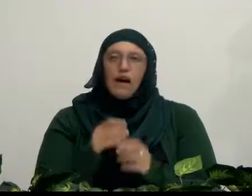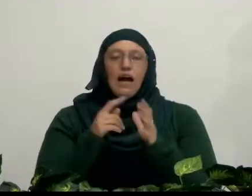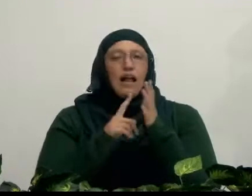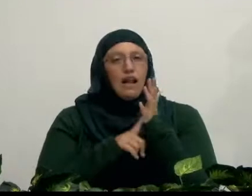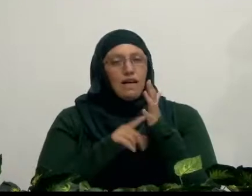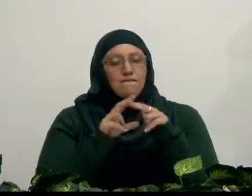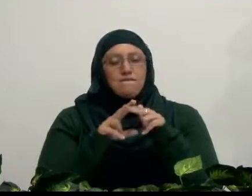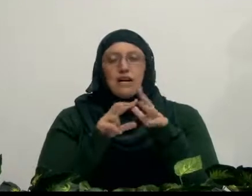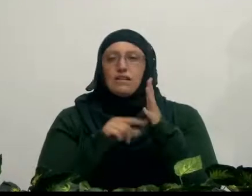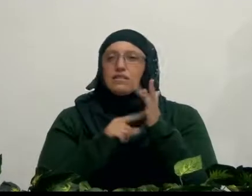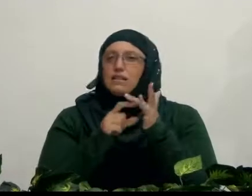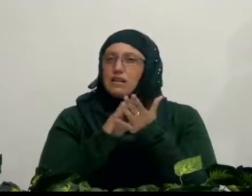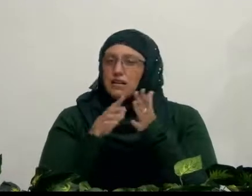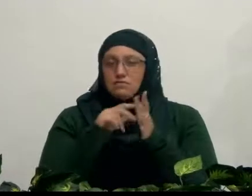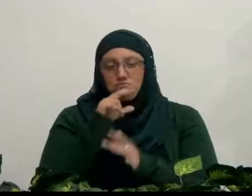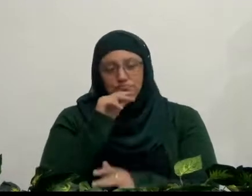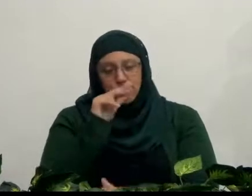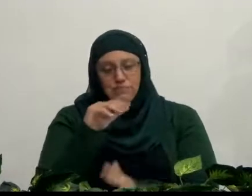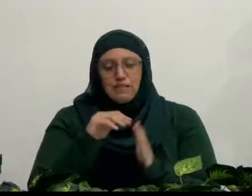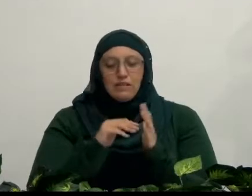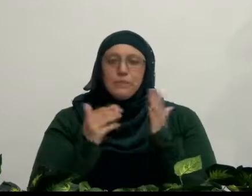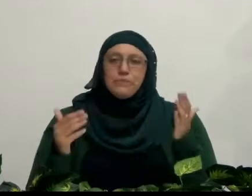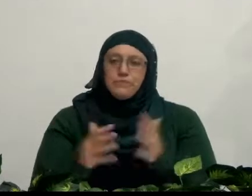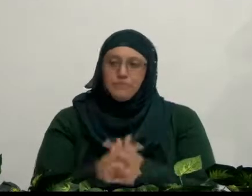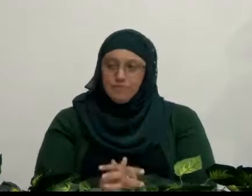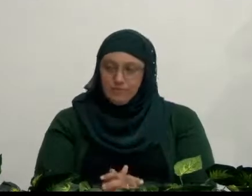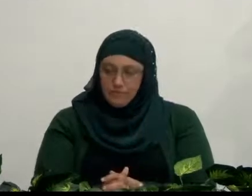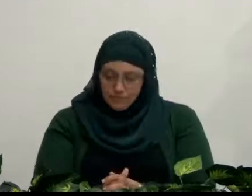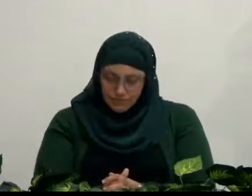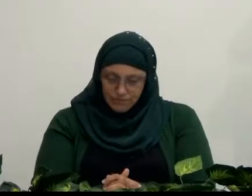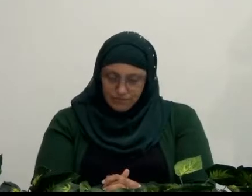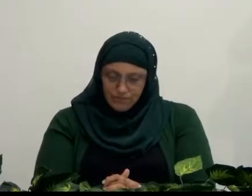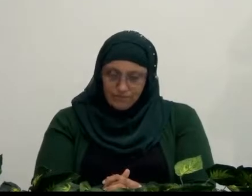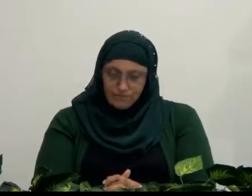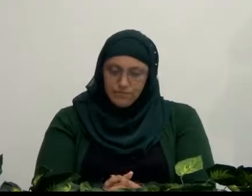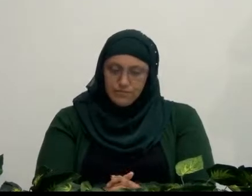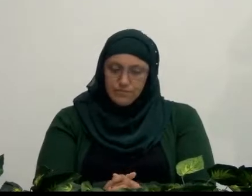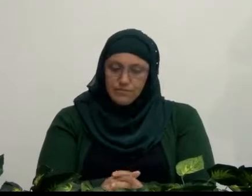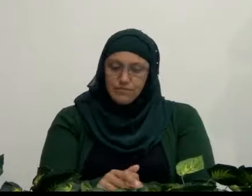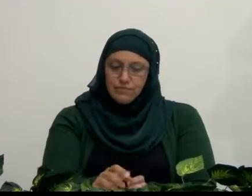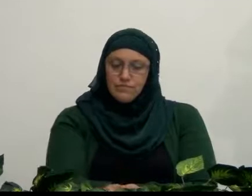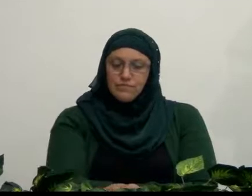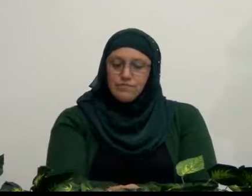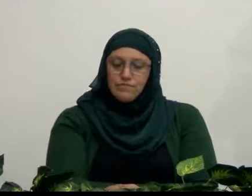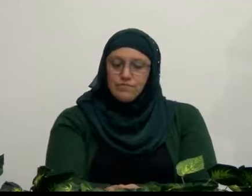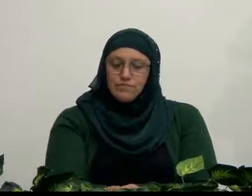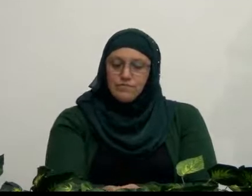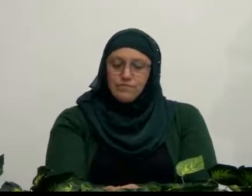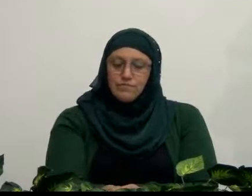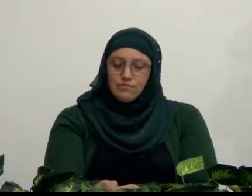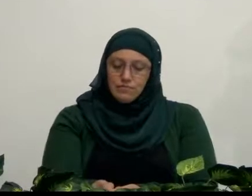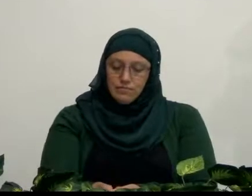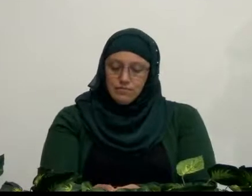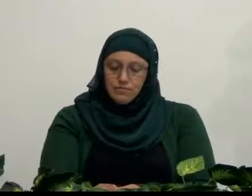Sirata Alladhina An'amta Alayhim Ghayra Al-Maghdubi Alayhim Wala Ad-Dallin Alhamdulillahi Rabbil Alameen.